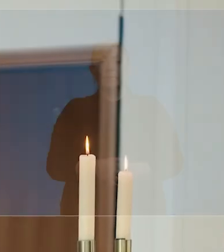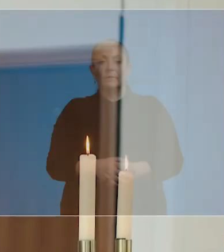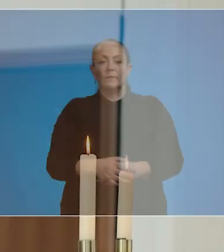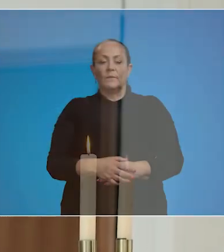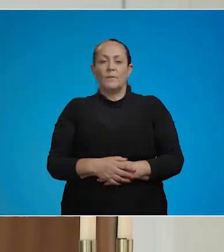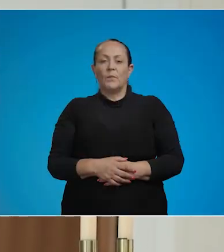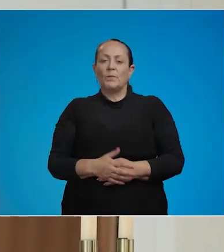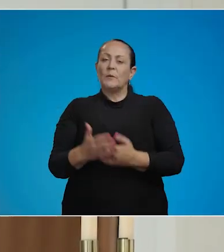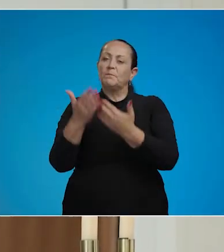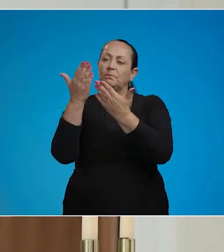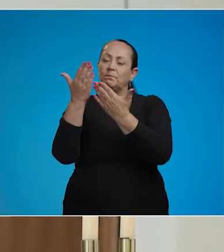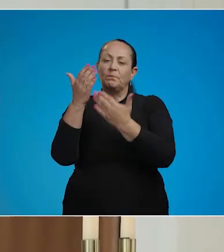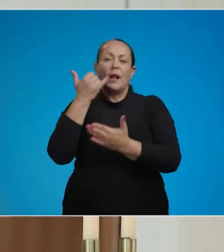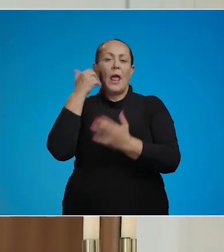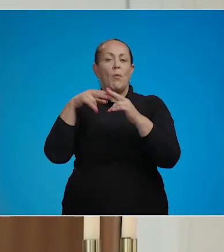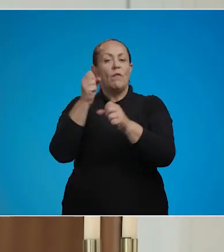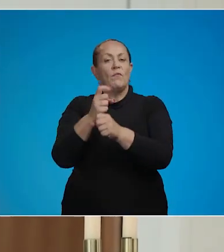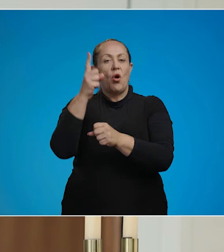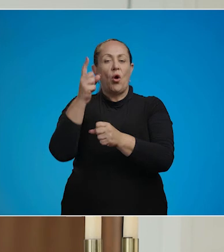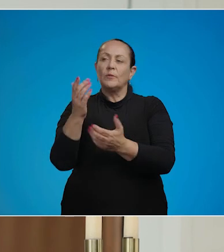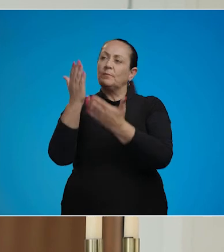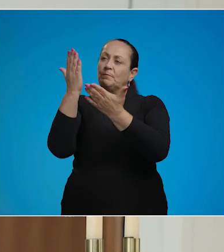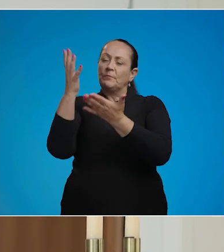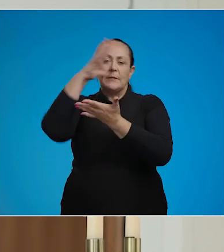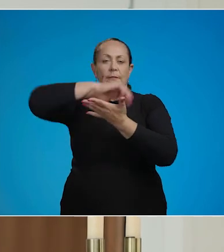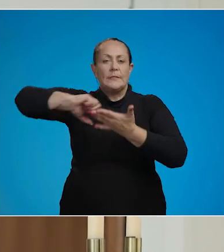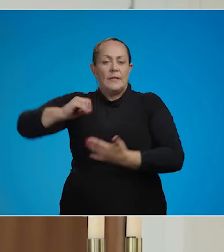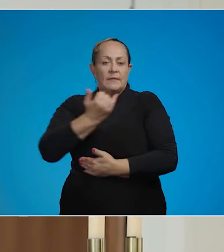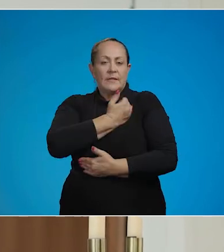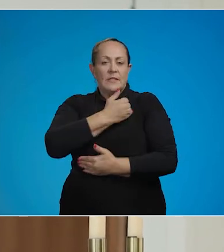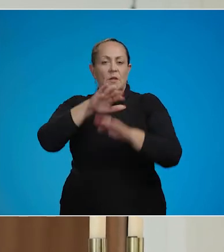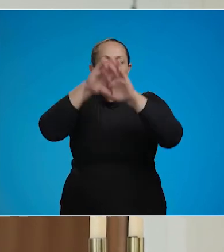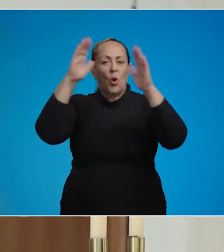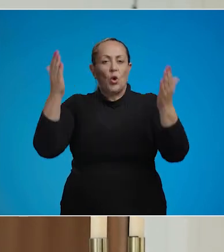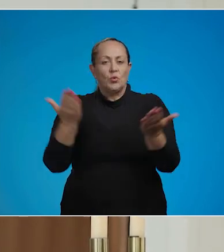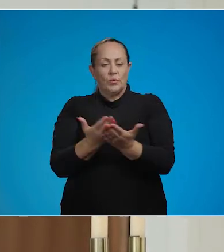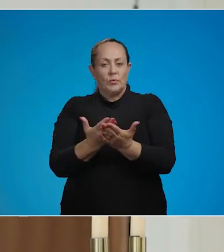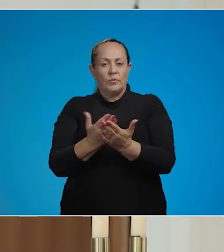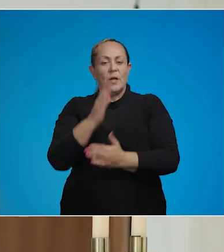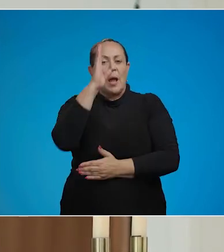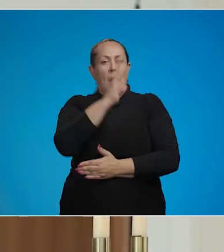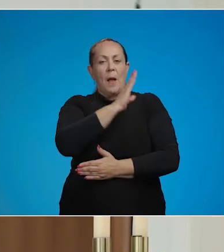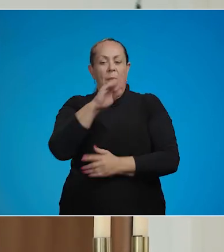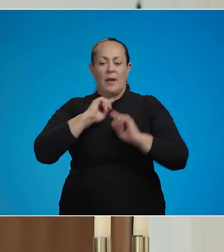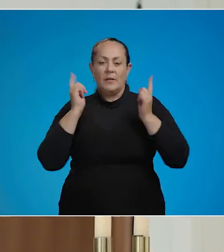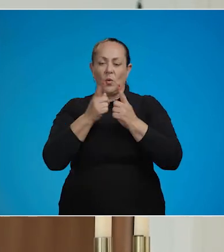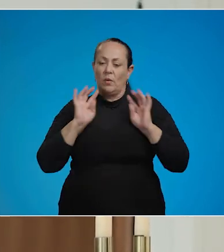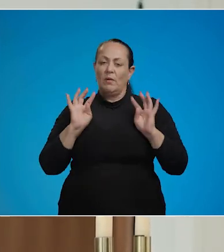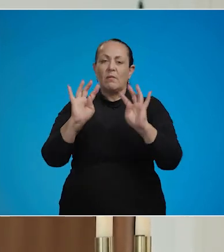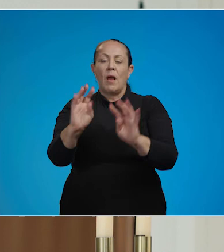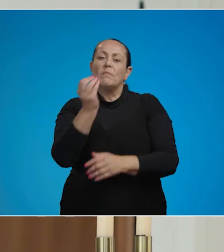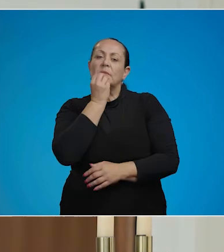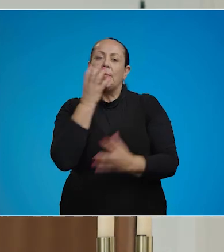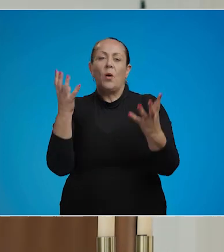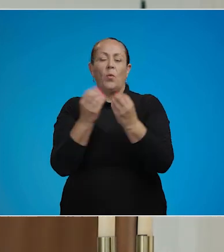behold the Lamb of God behold him who takes away the sins of the world blessed are those called